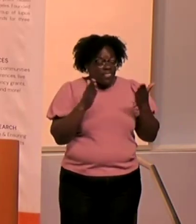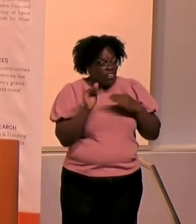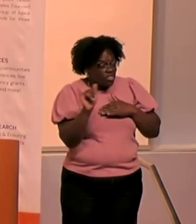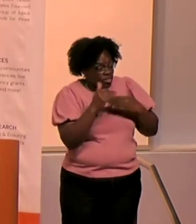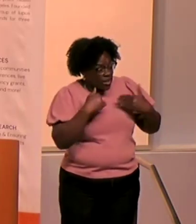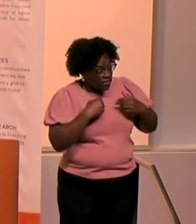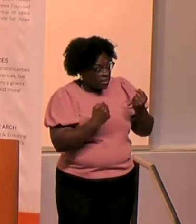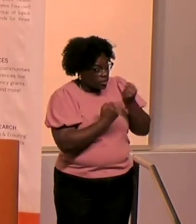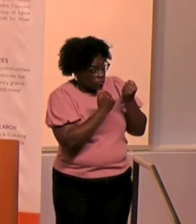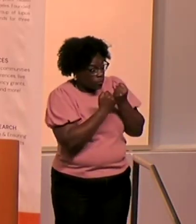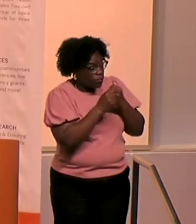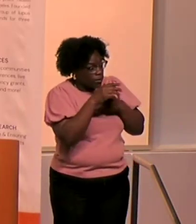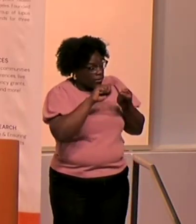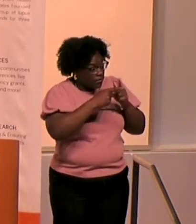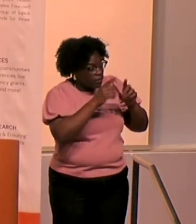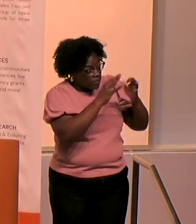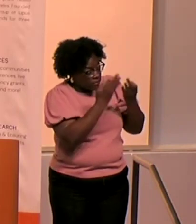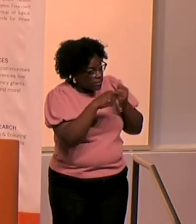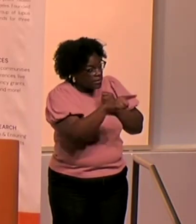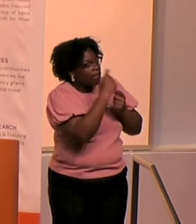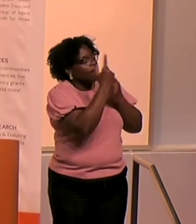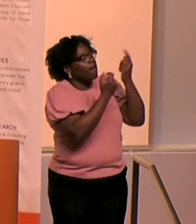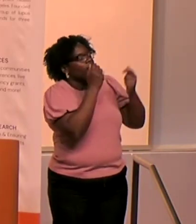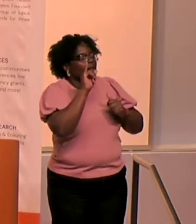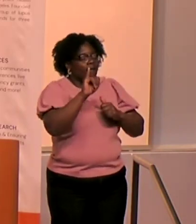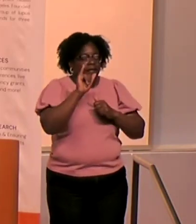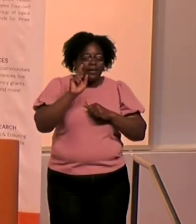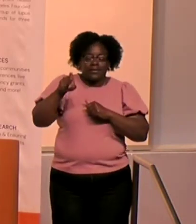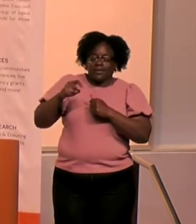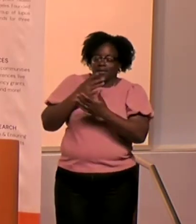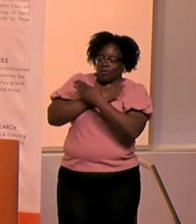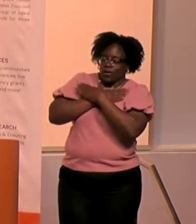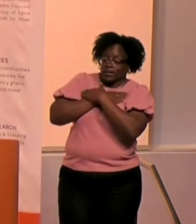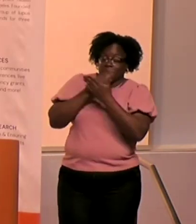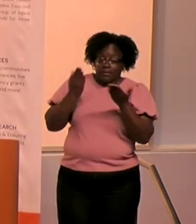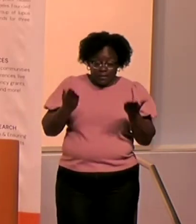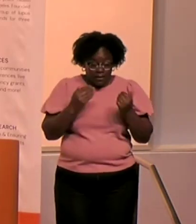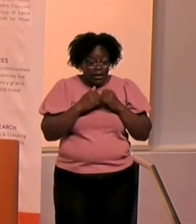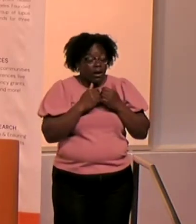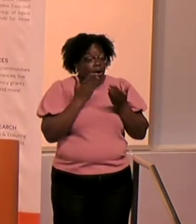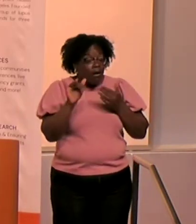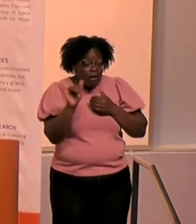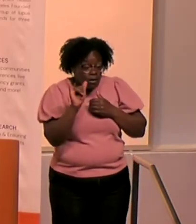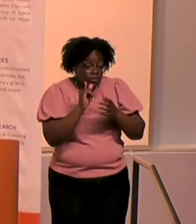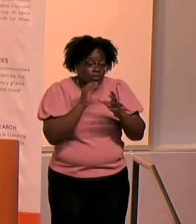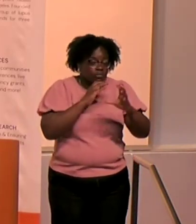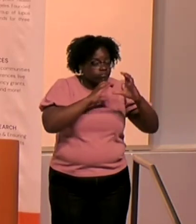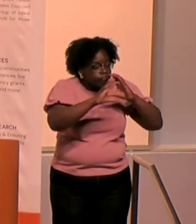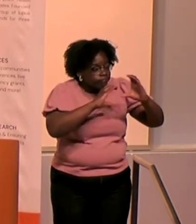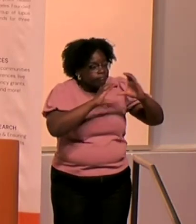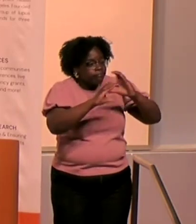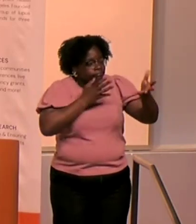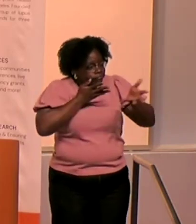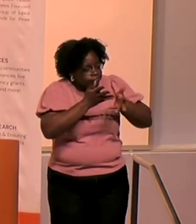understands that is very helpful. But I think it's, again, and being very communicative and being vulnerable